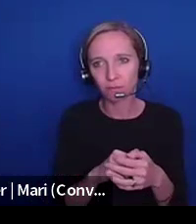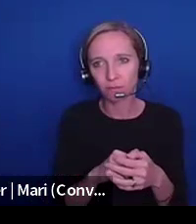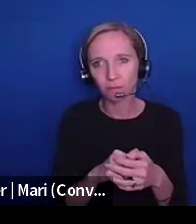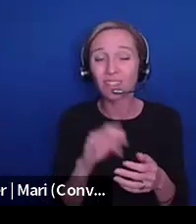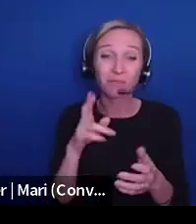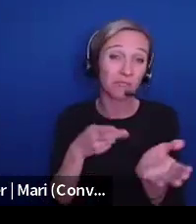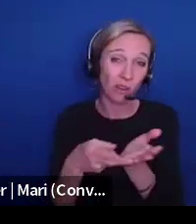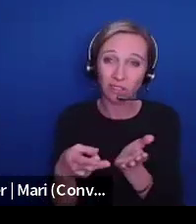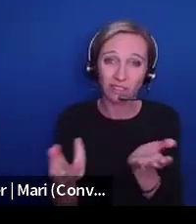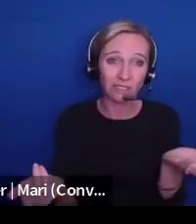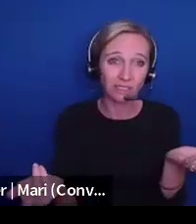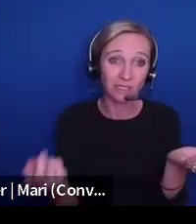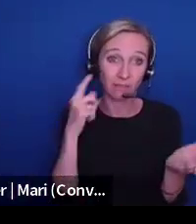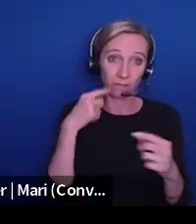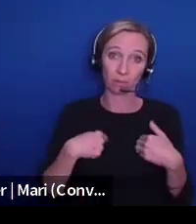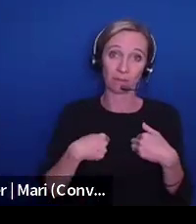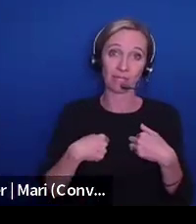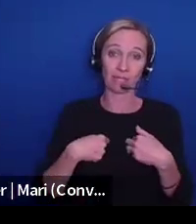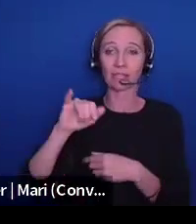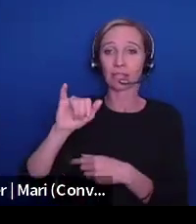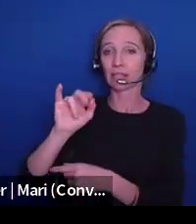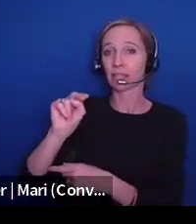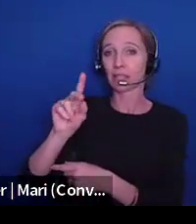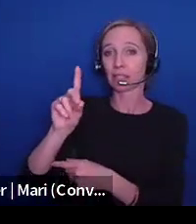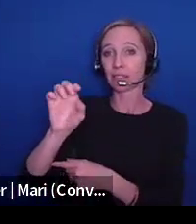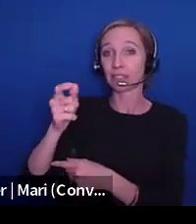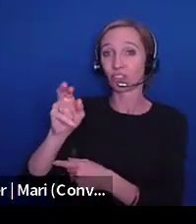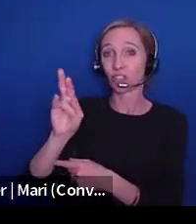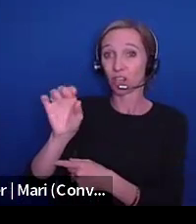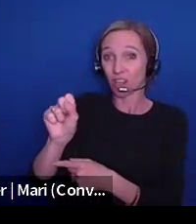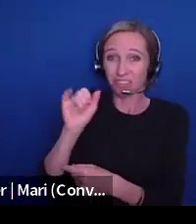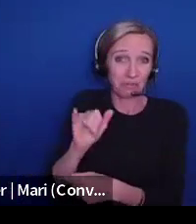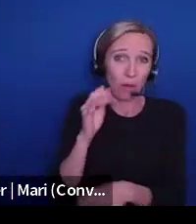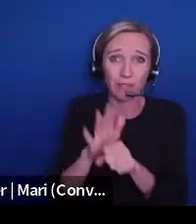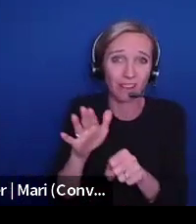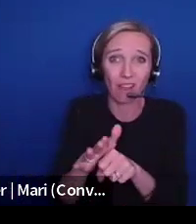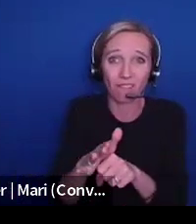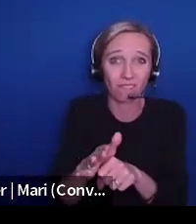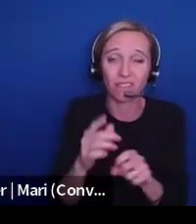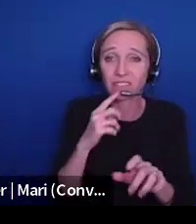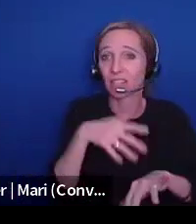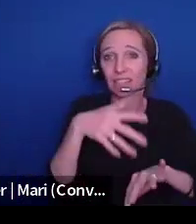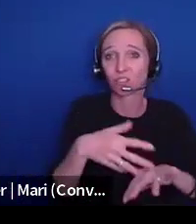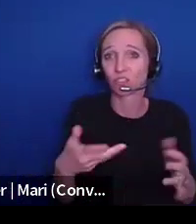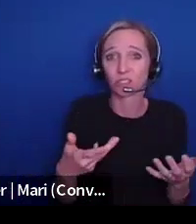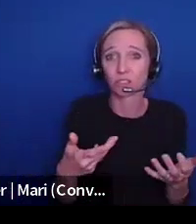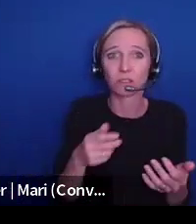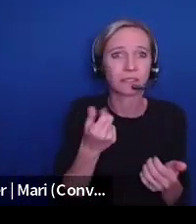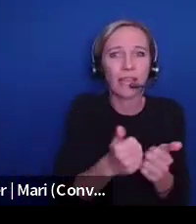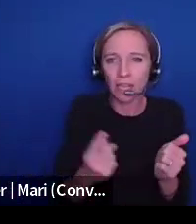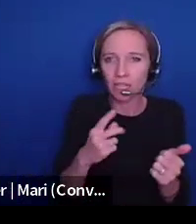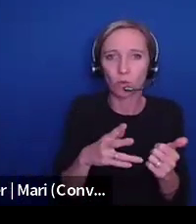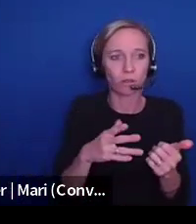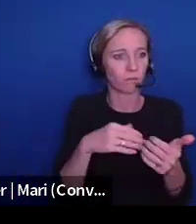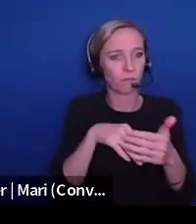Which, to be honest, to me, indigenous it would be enough saying indigenous, because anyone born in